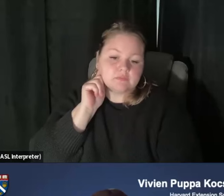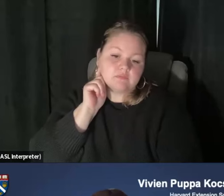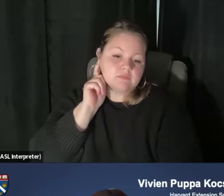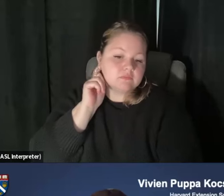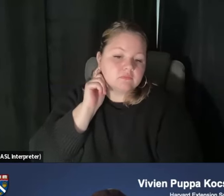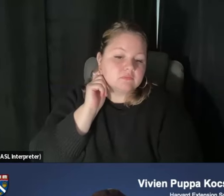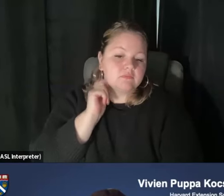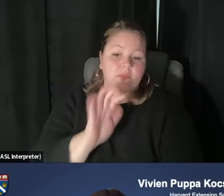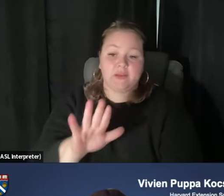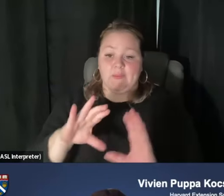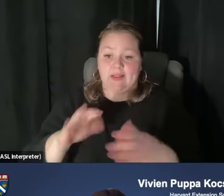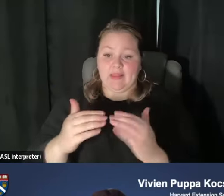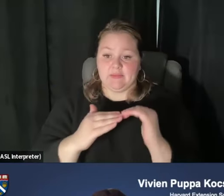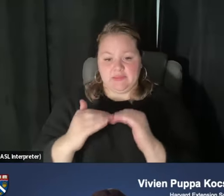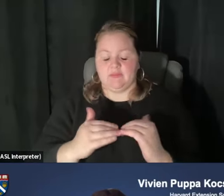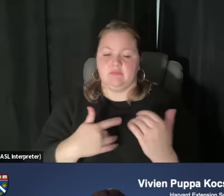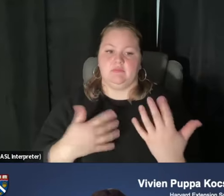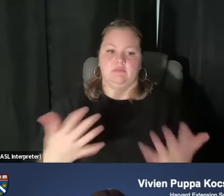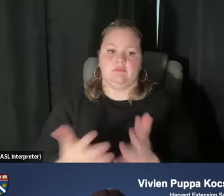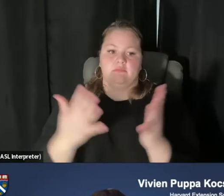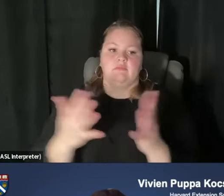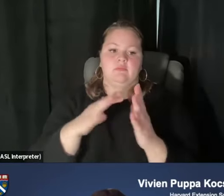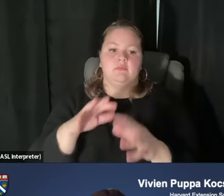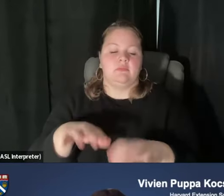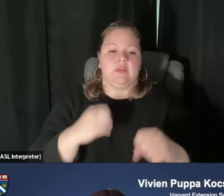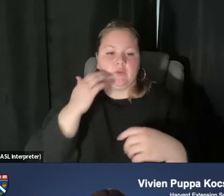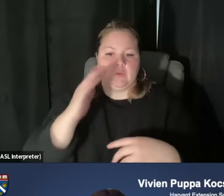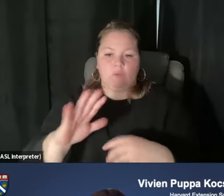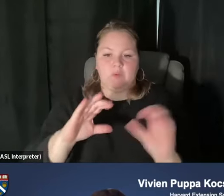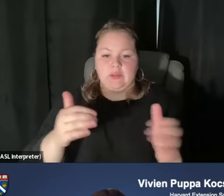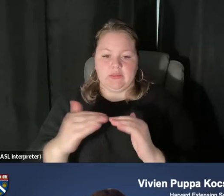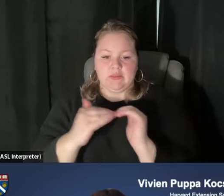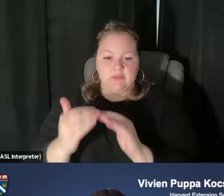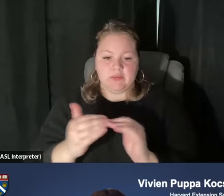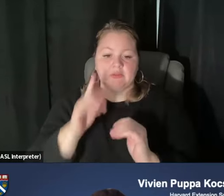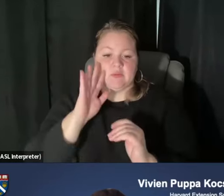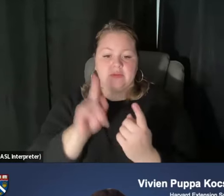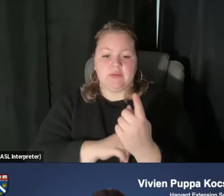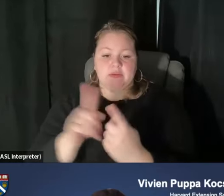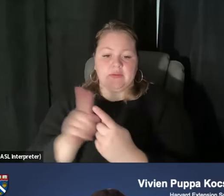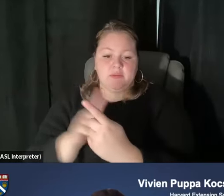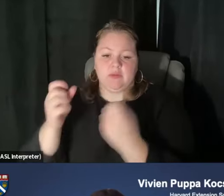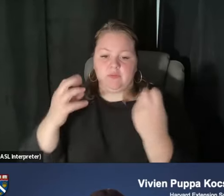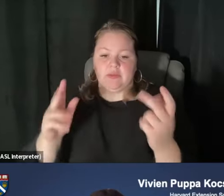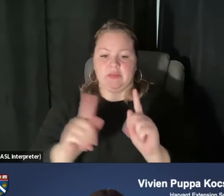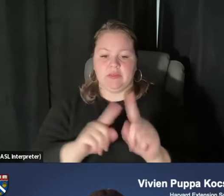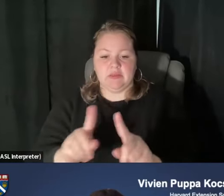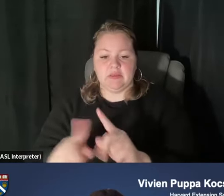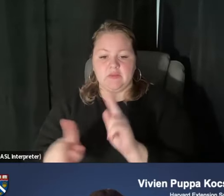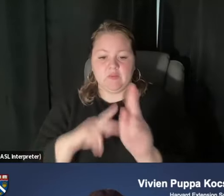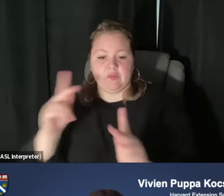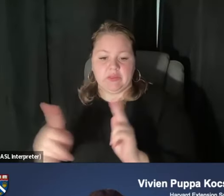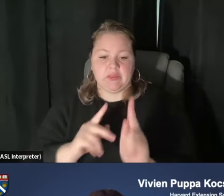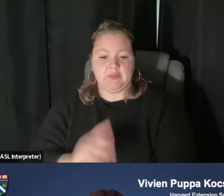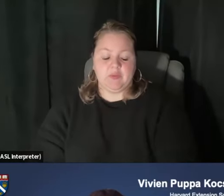your classmates. Get to know your classmates. This is an incredible academic journey. You'll meet incredible, helpful, and humble people, so you can build a global